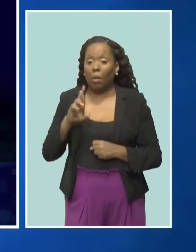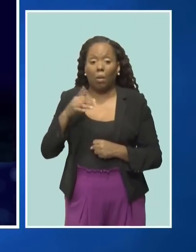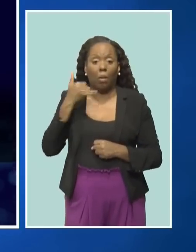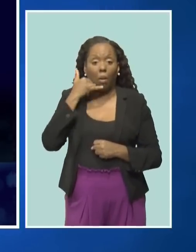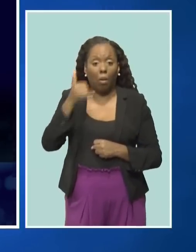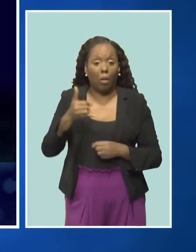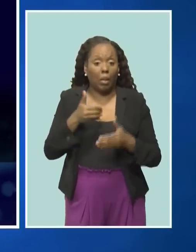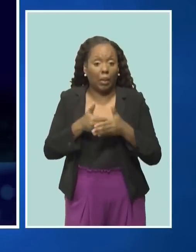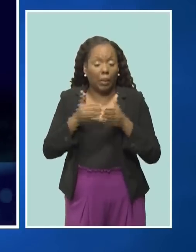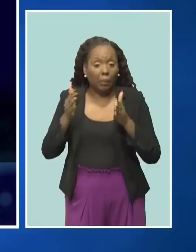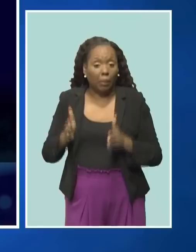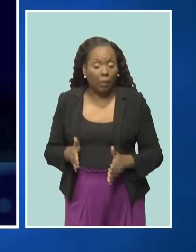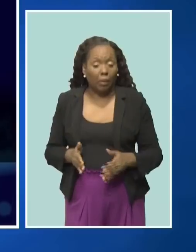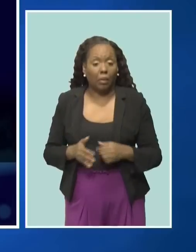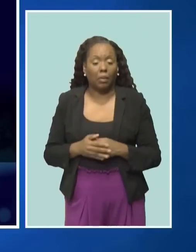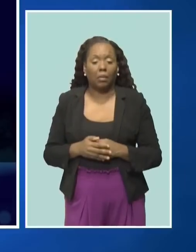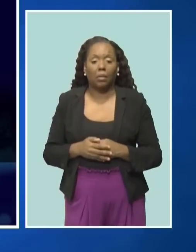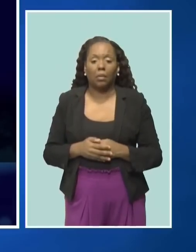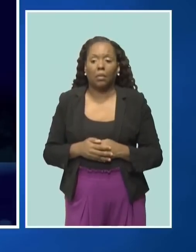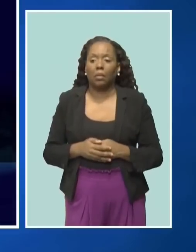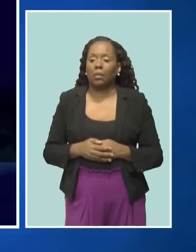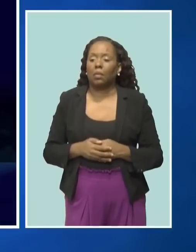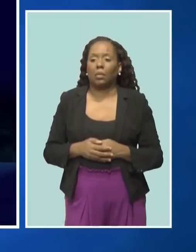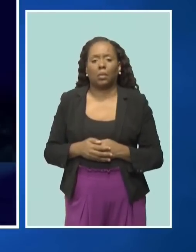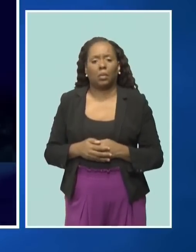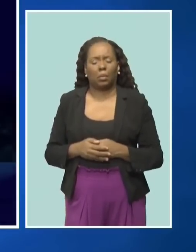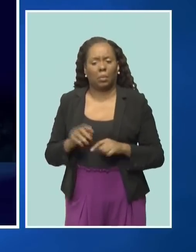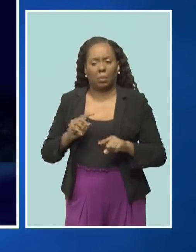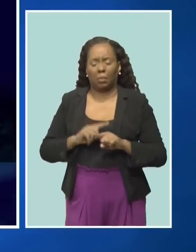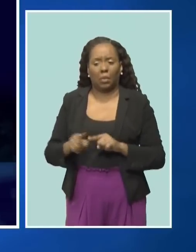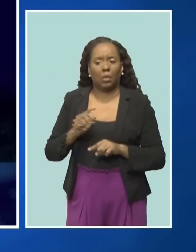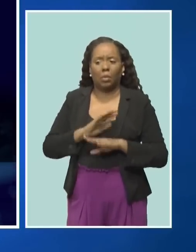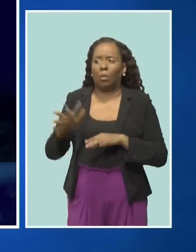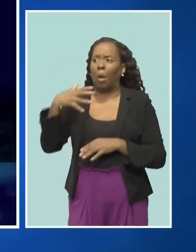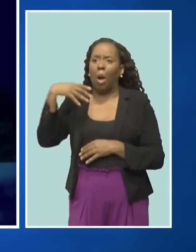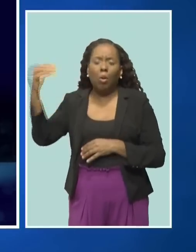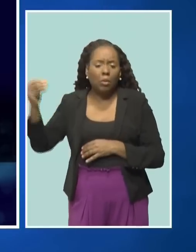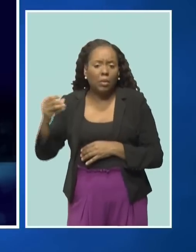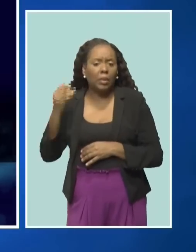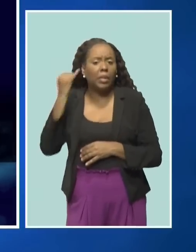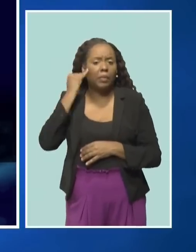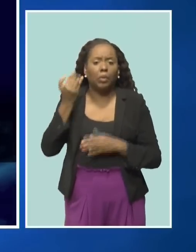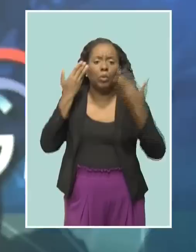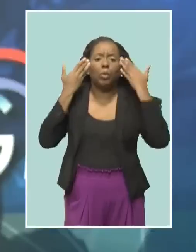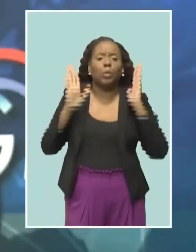as well. But please do not expose yourself to any more danger.